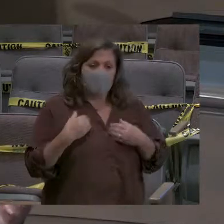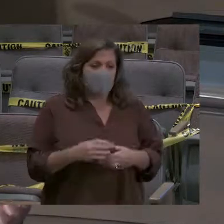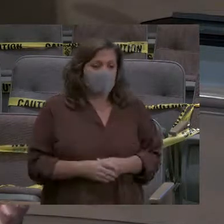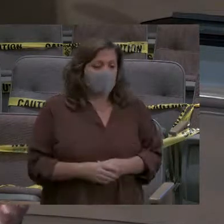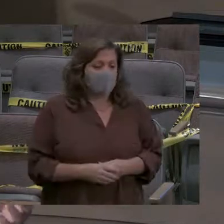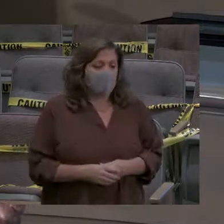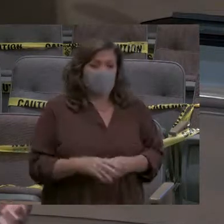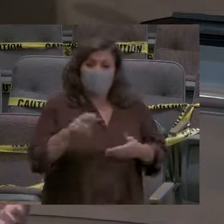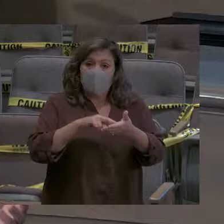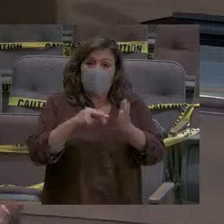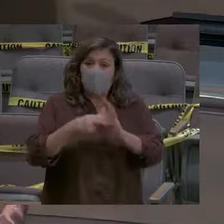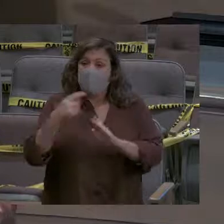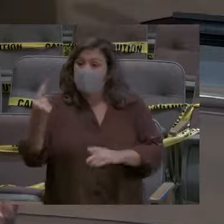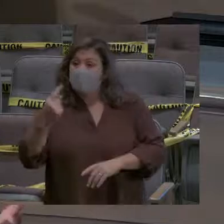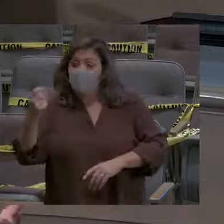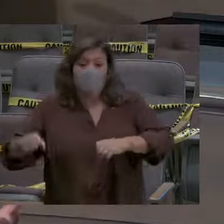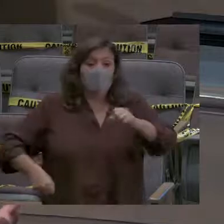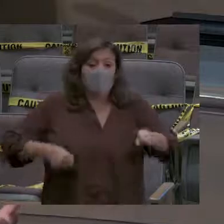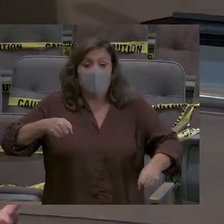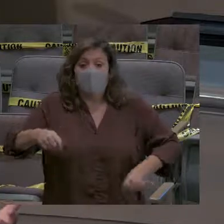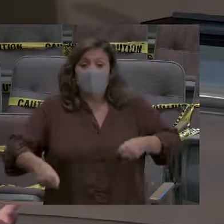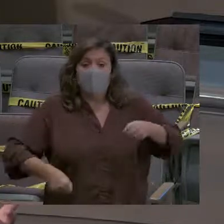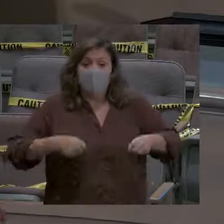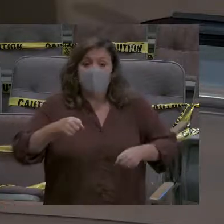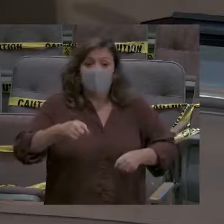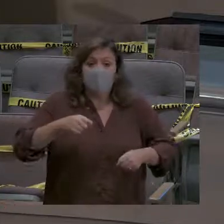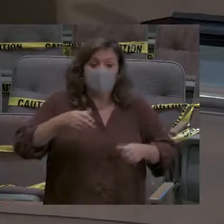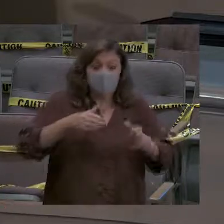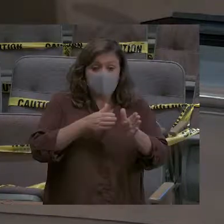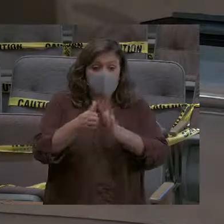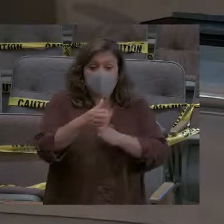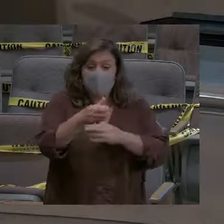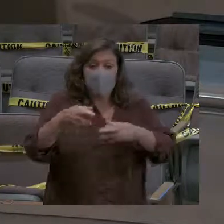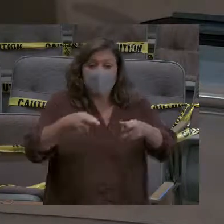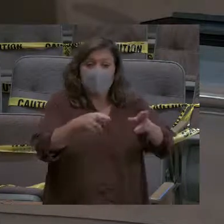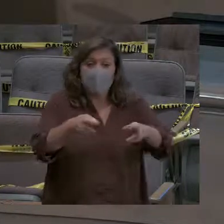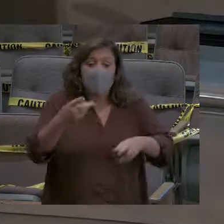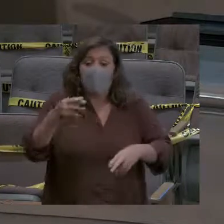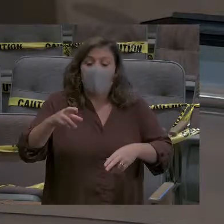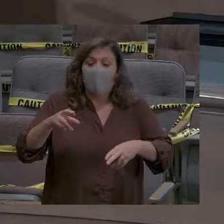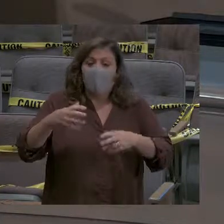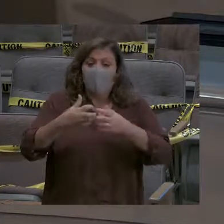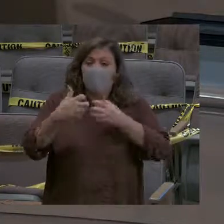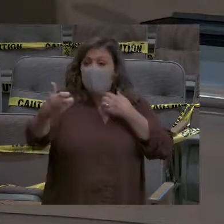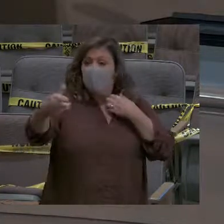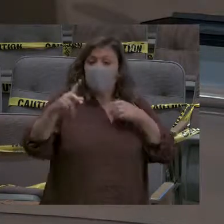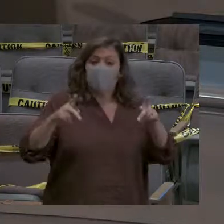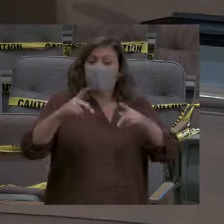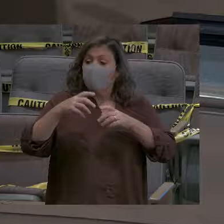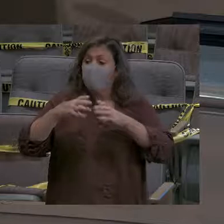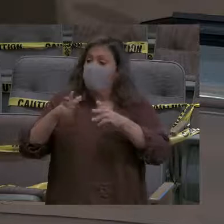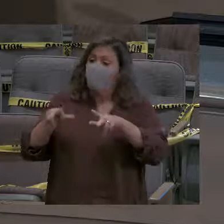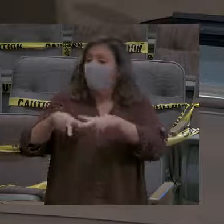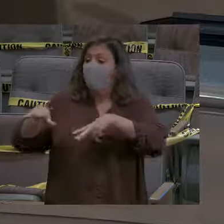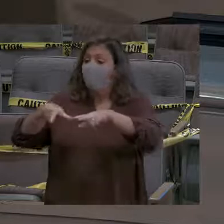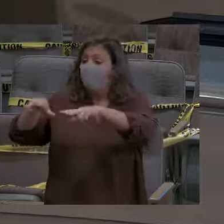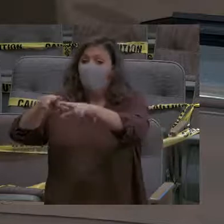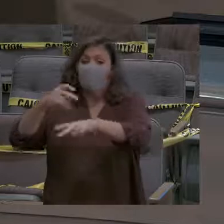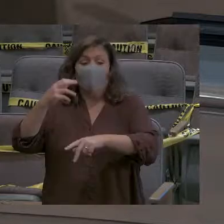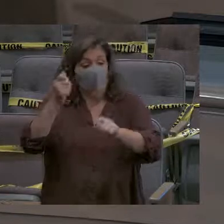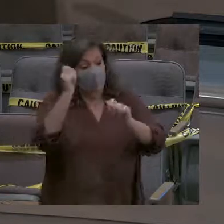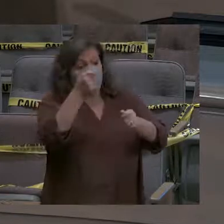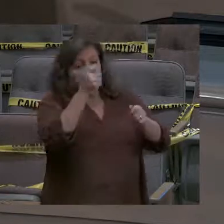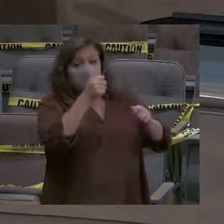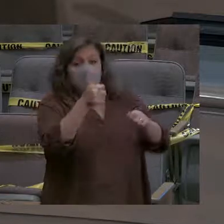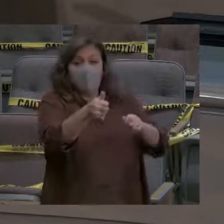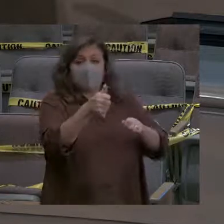that's riding their bicycle down the road or on a trail totally secluded from everyone, or a man that's fishing on the Flint River